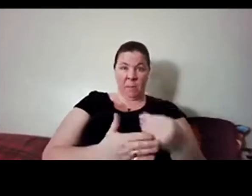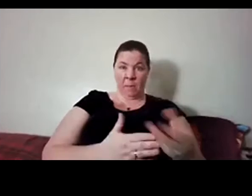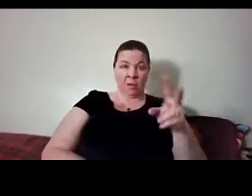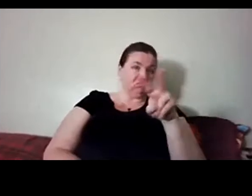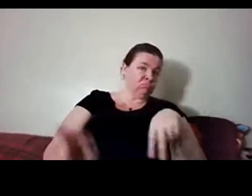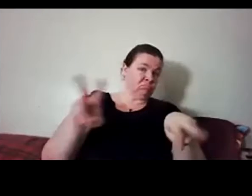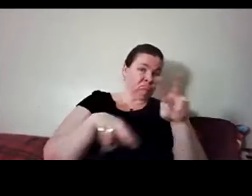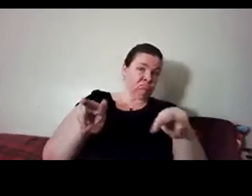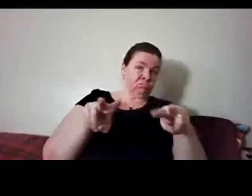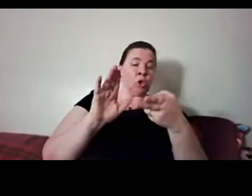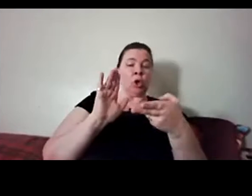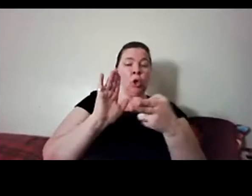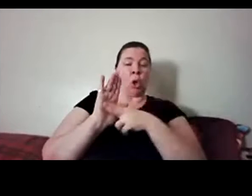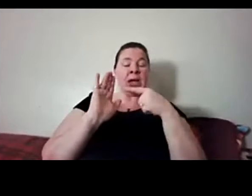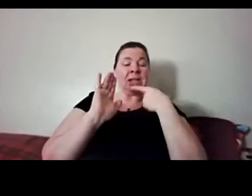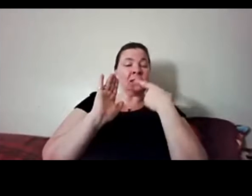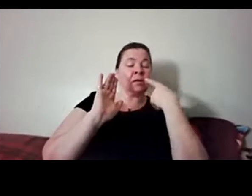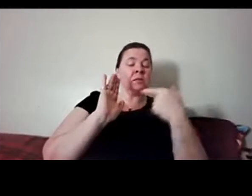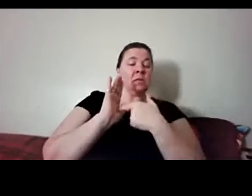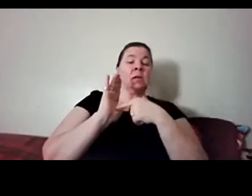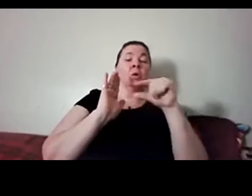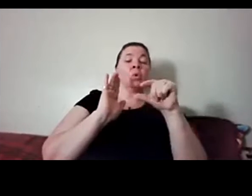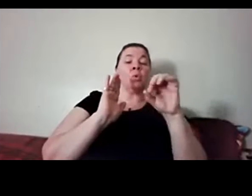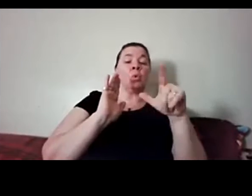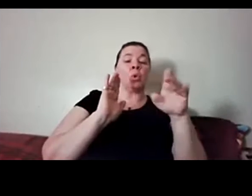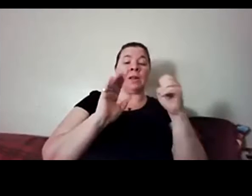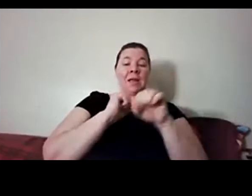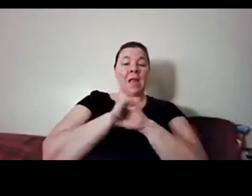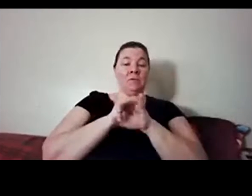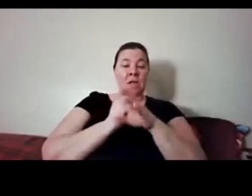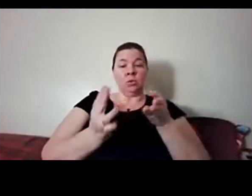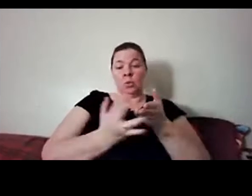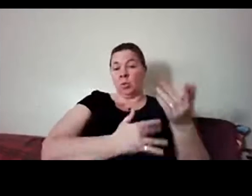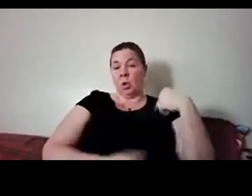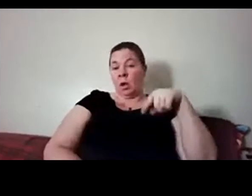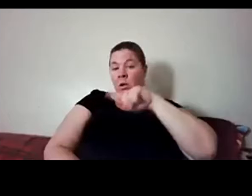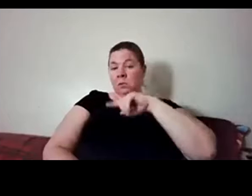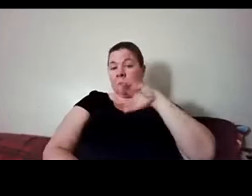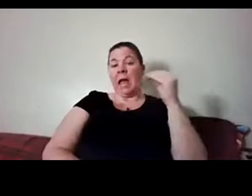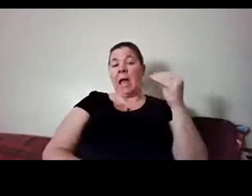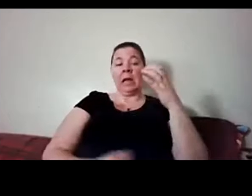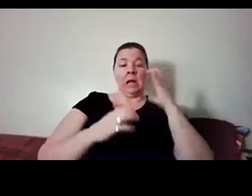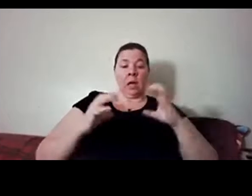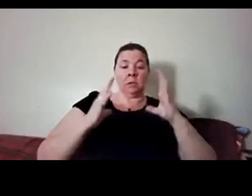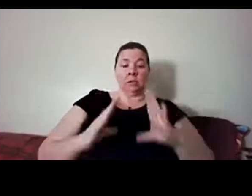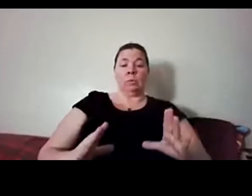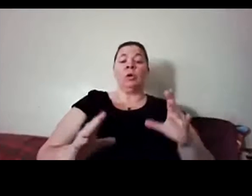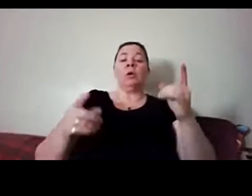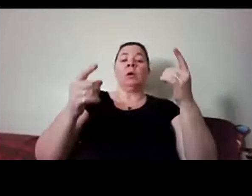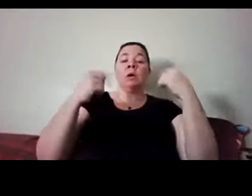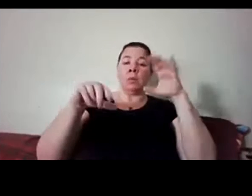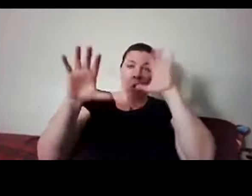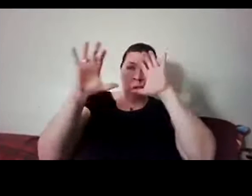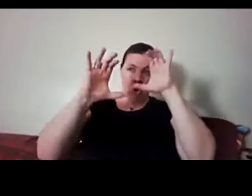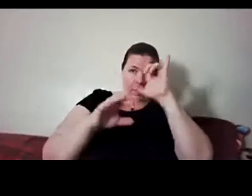the contract? Google says, if you advertise something through us, and a customer comes looking for that